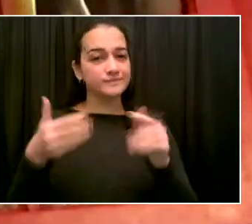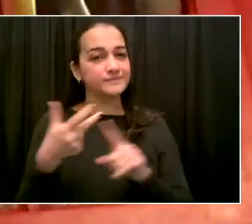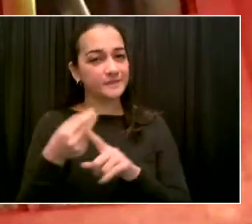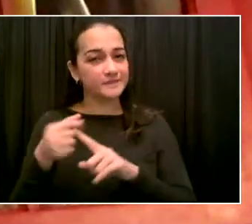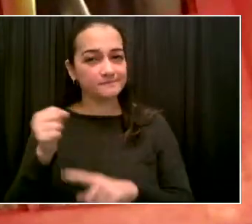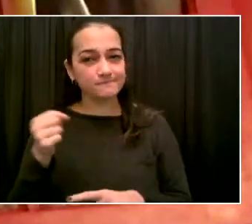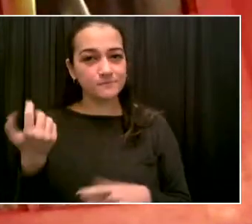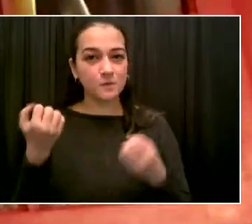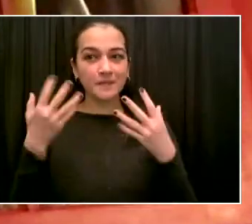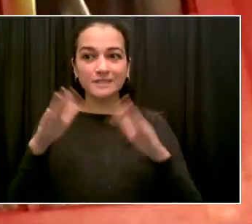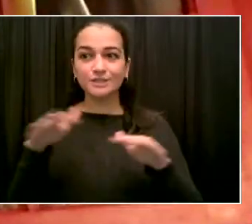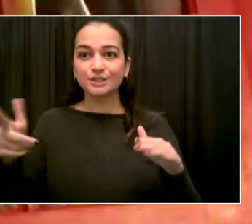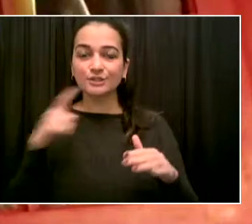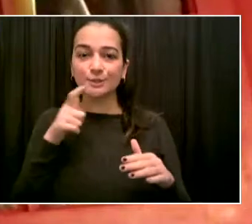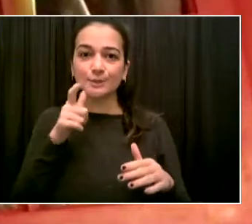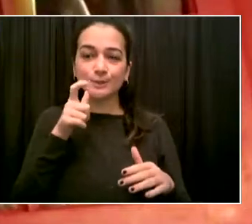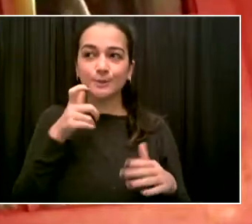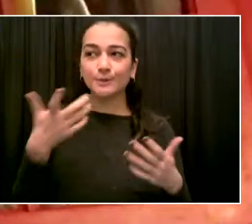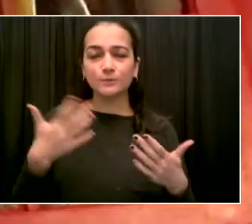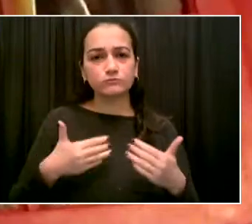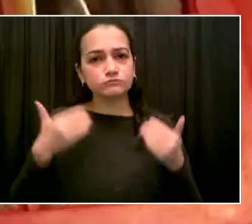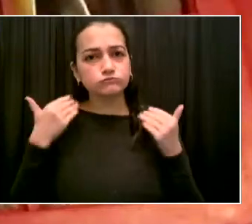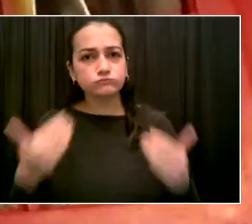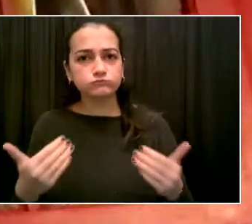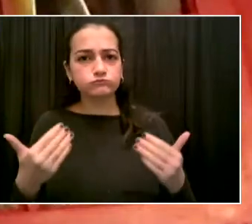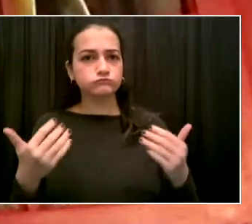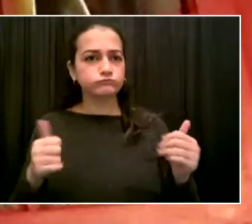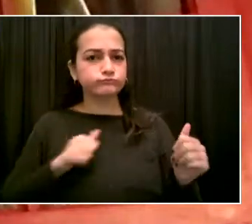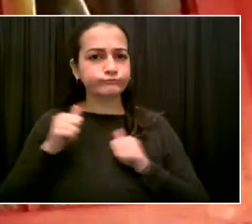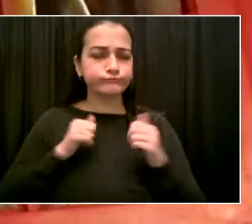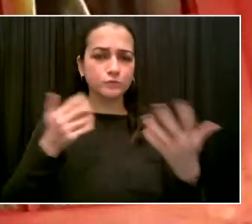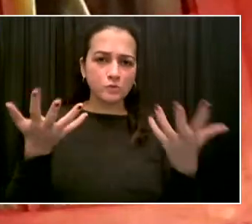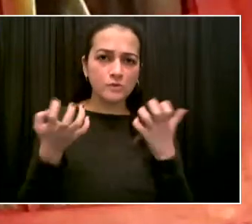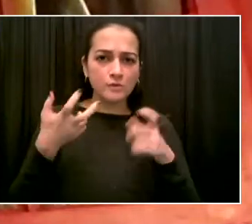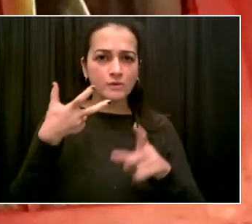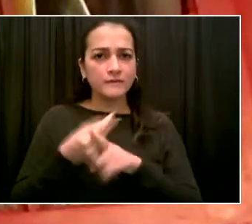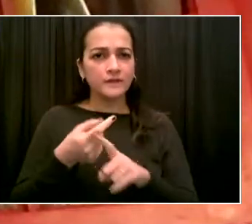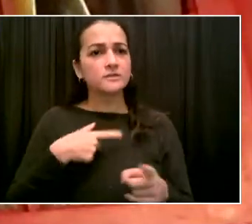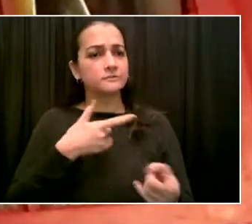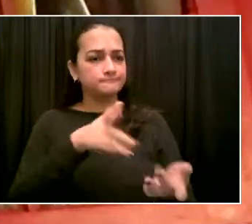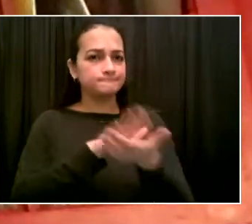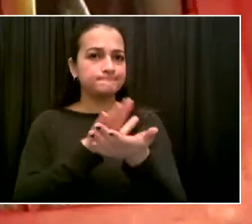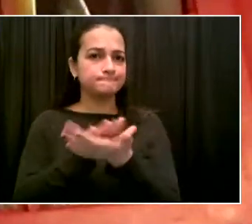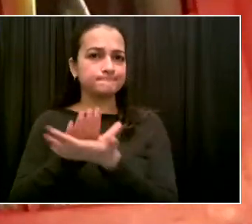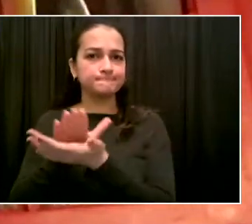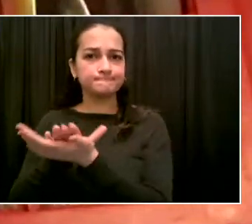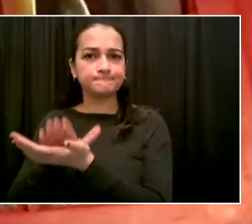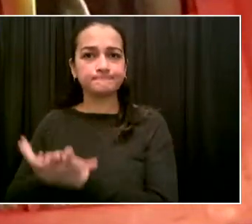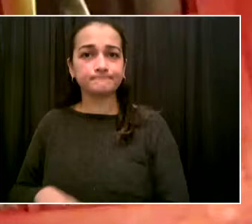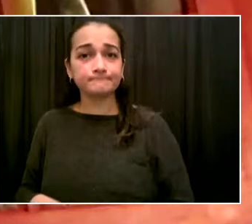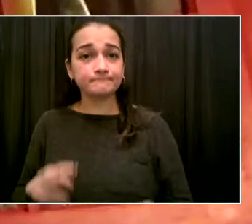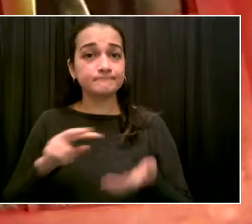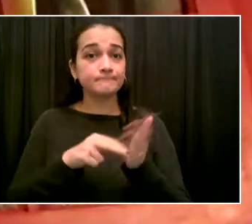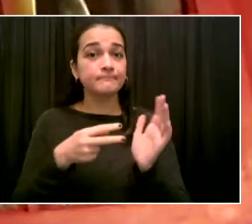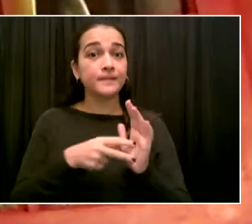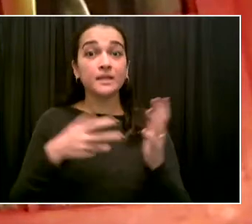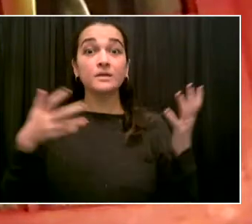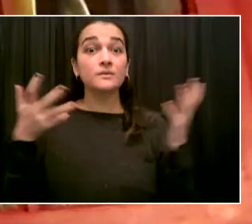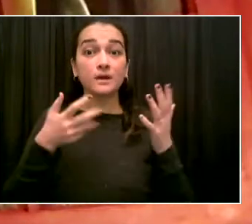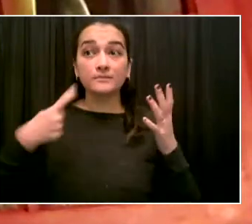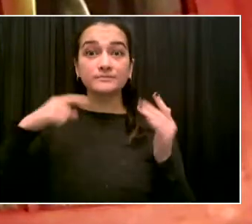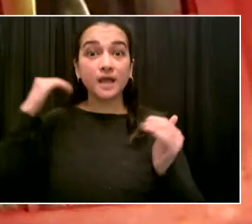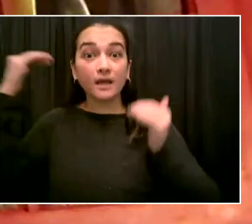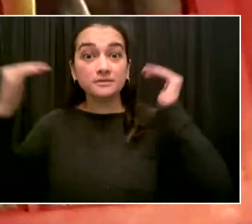that leadership to their peers. I follow the data, and I